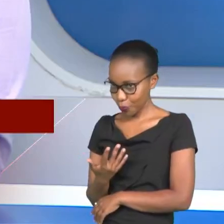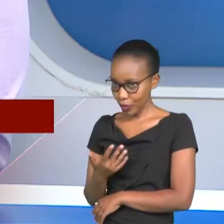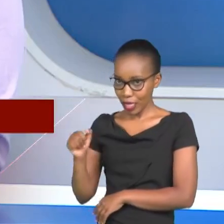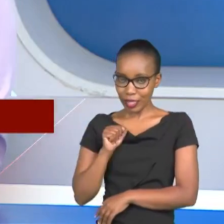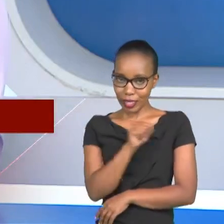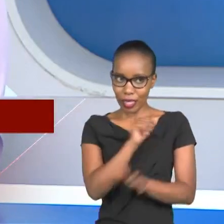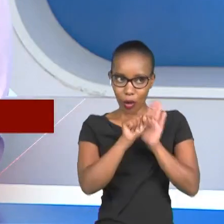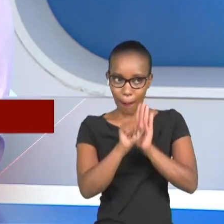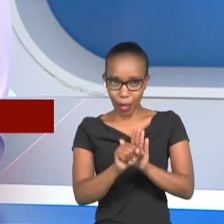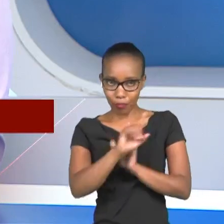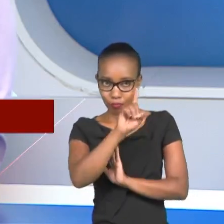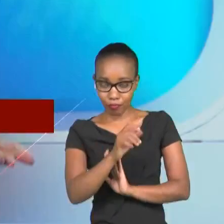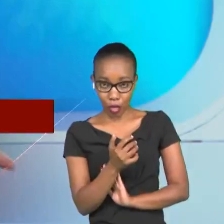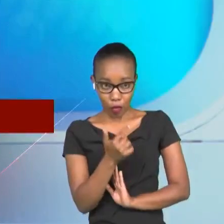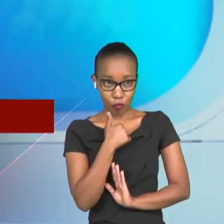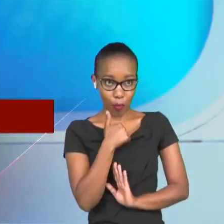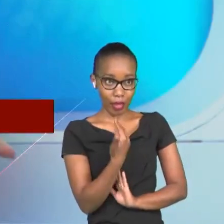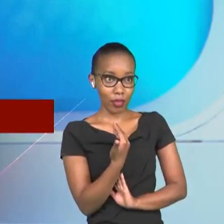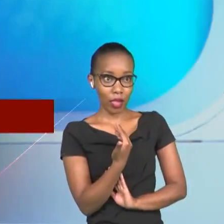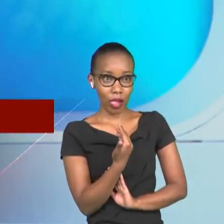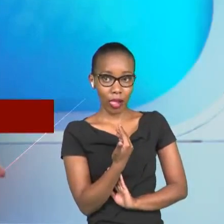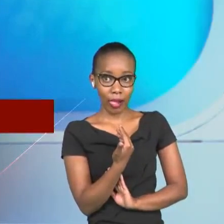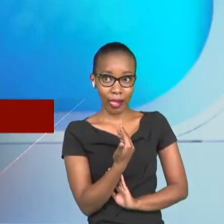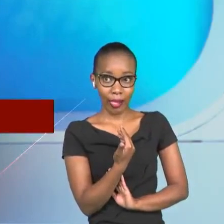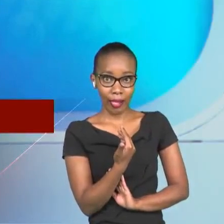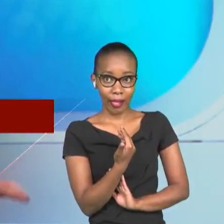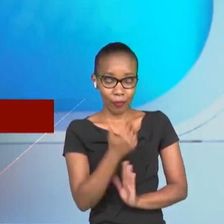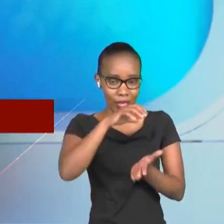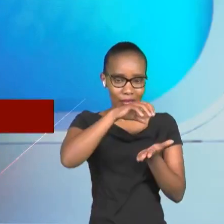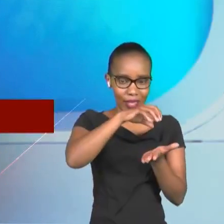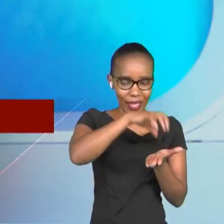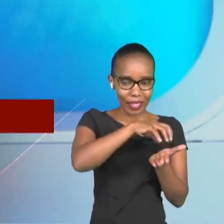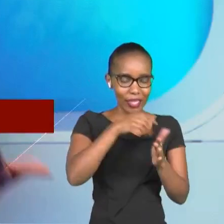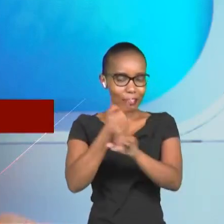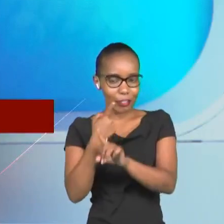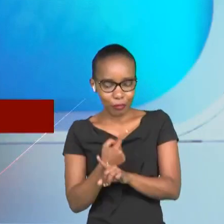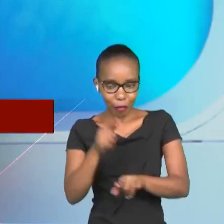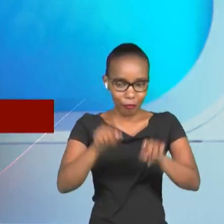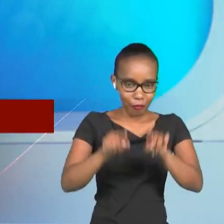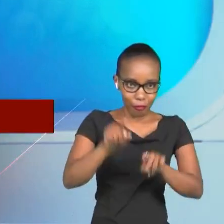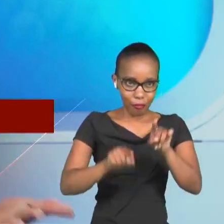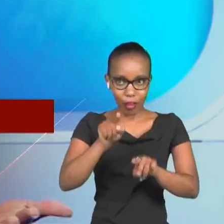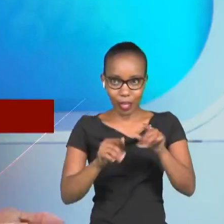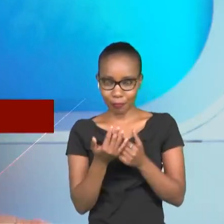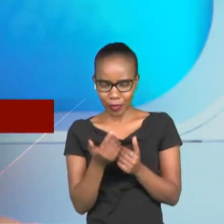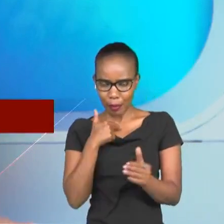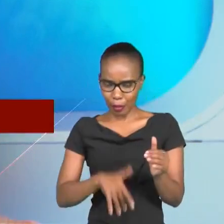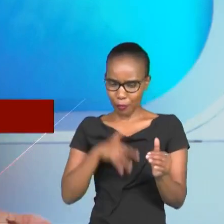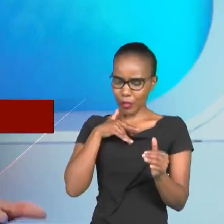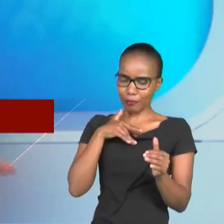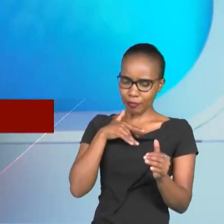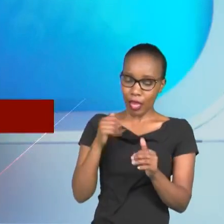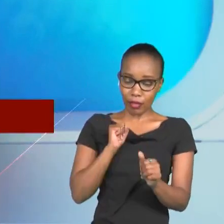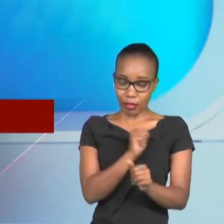Senate been biased before? So for me, it's a case of it's been on a case-to-case basis. There have been cases where I have felt that they've done their